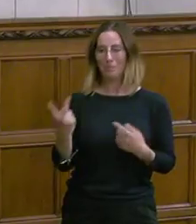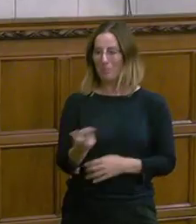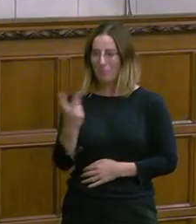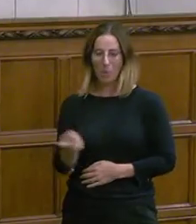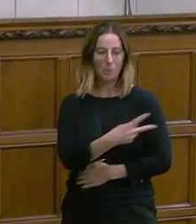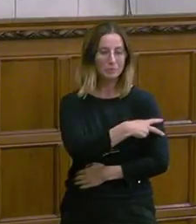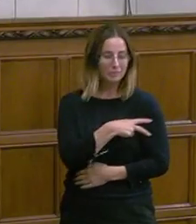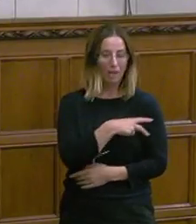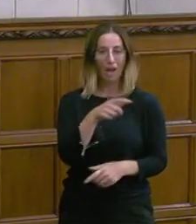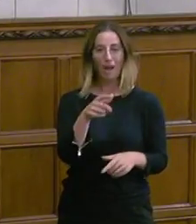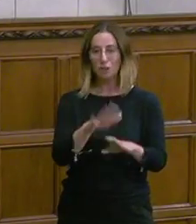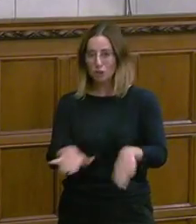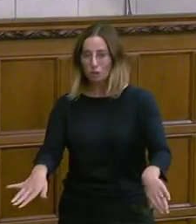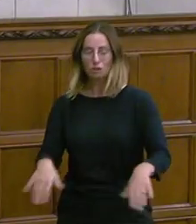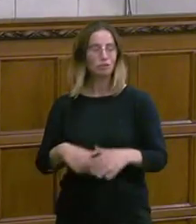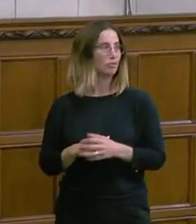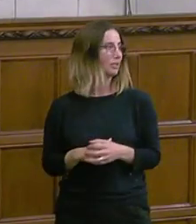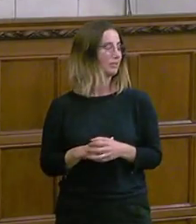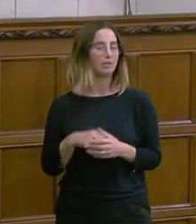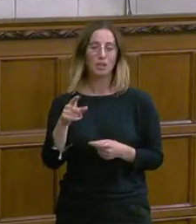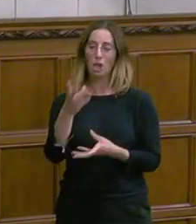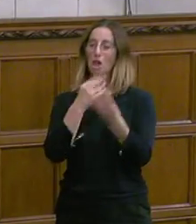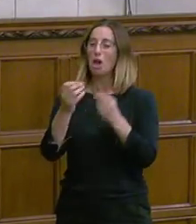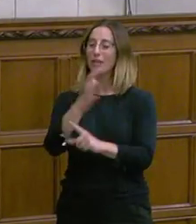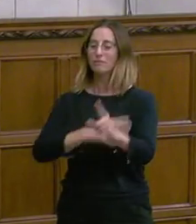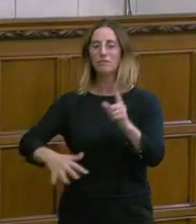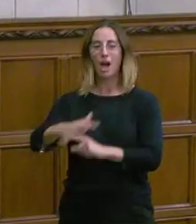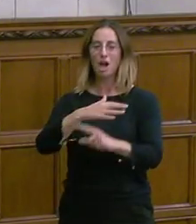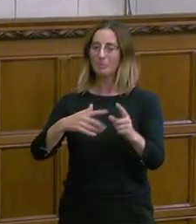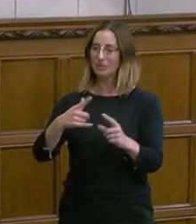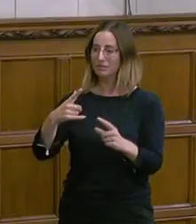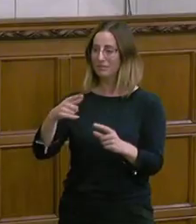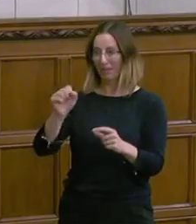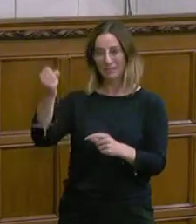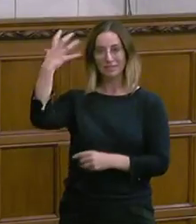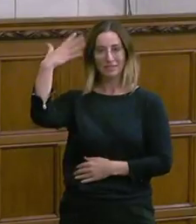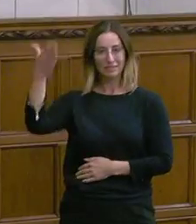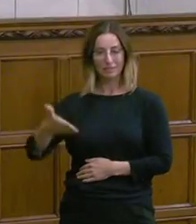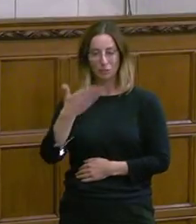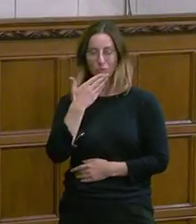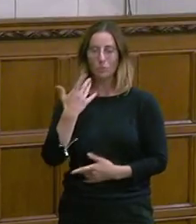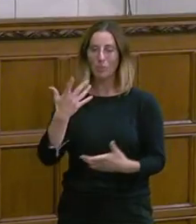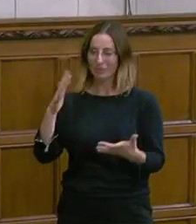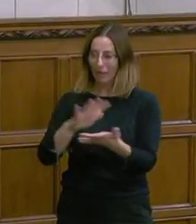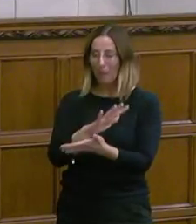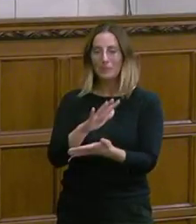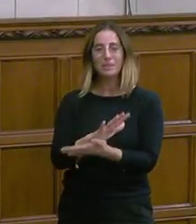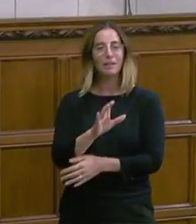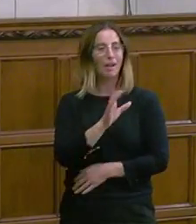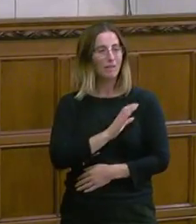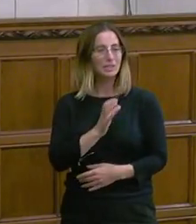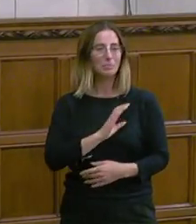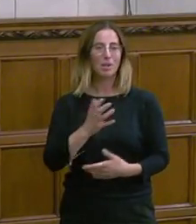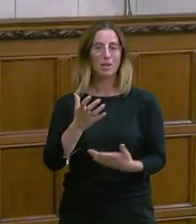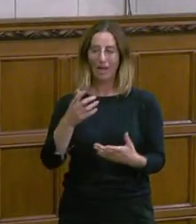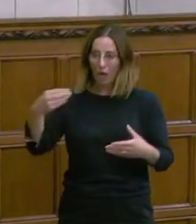pupils. The learning environment at Sunnyside is without question happy, comfortable and inclusive, but it made me think of